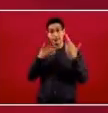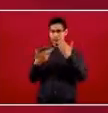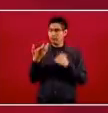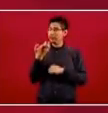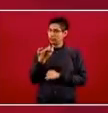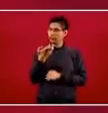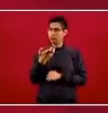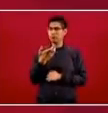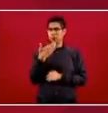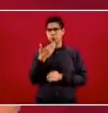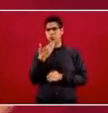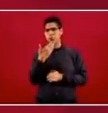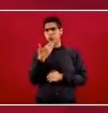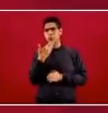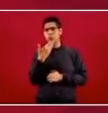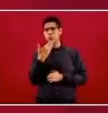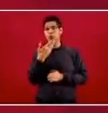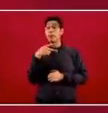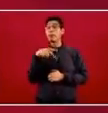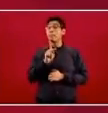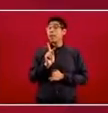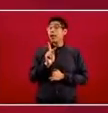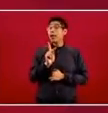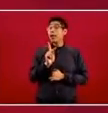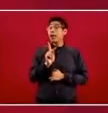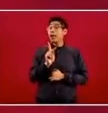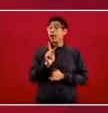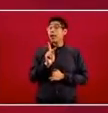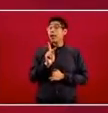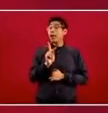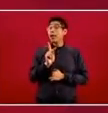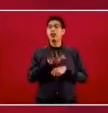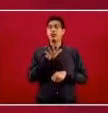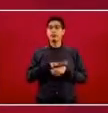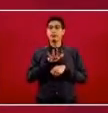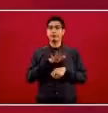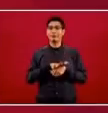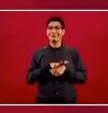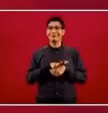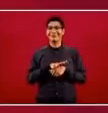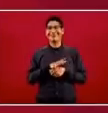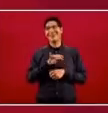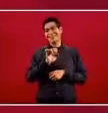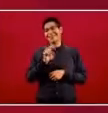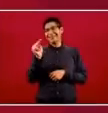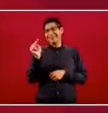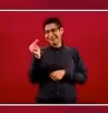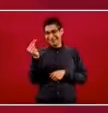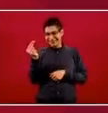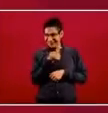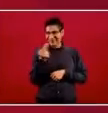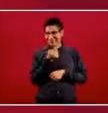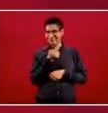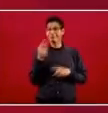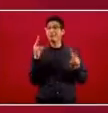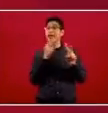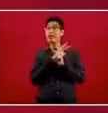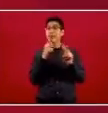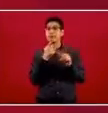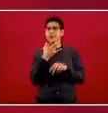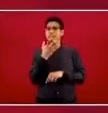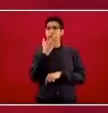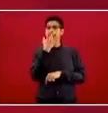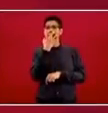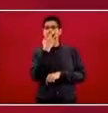And these shipments are arriving into our country according to plan, more or less. We have had some complications talking